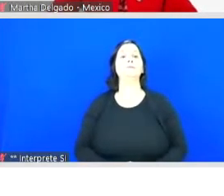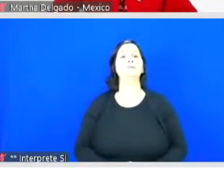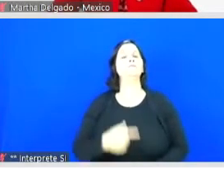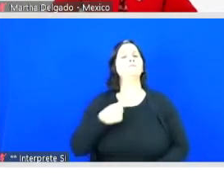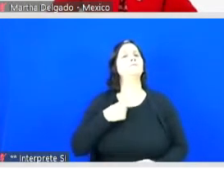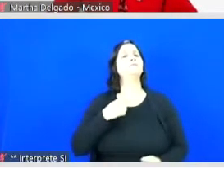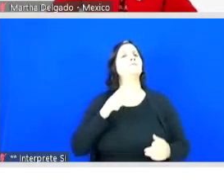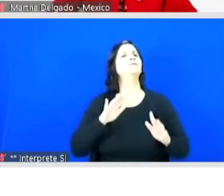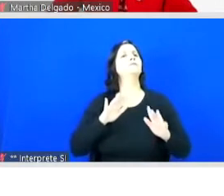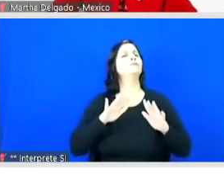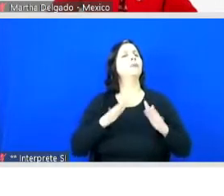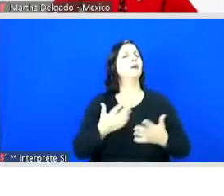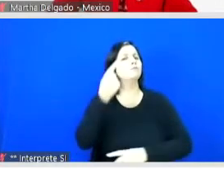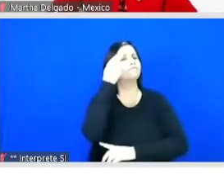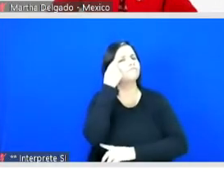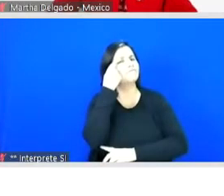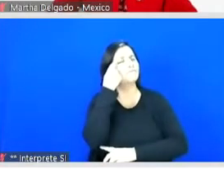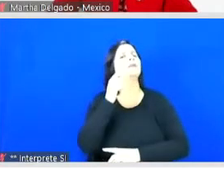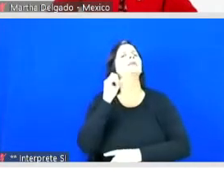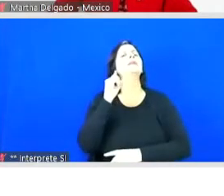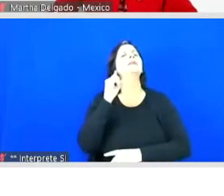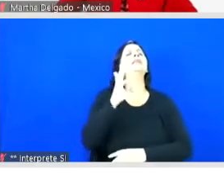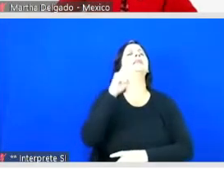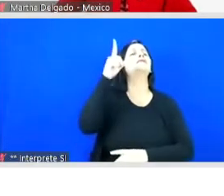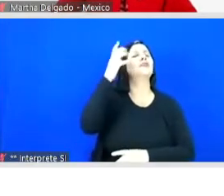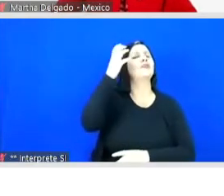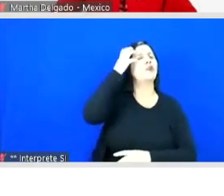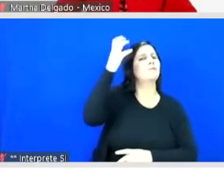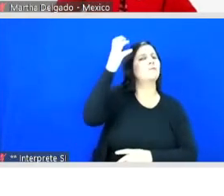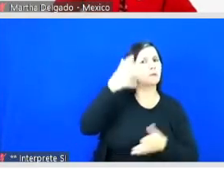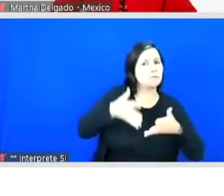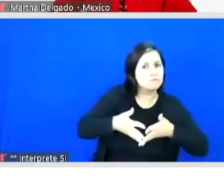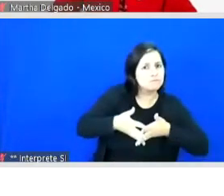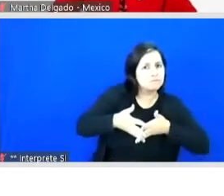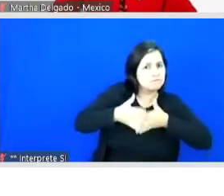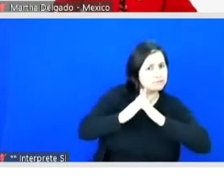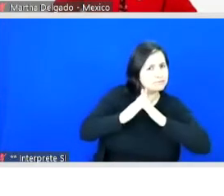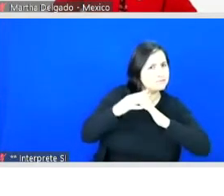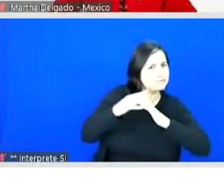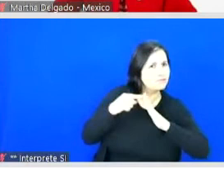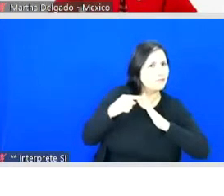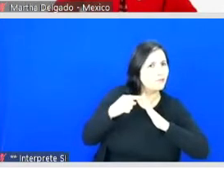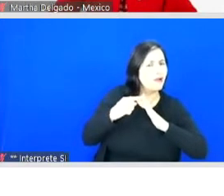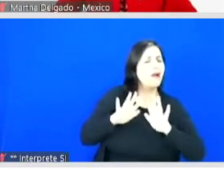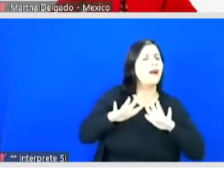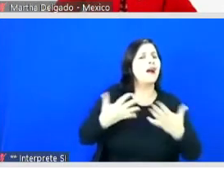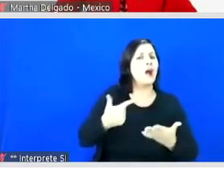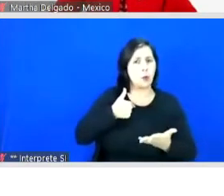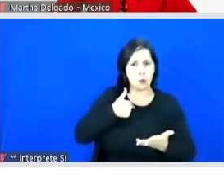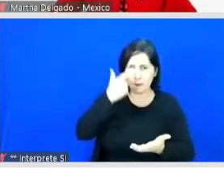we hold them accountable and make them really do something for the sake of our planet, climate, and